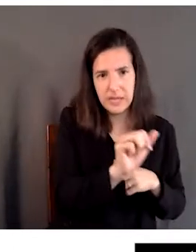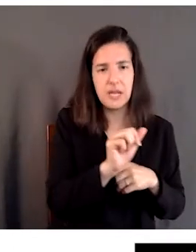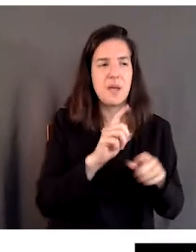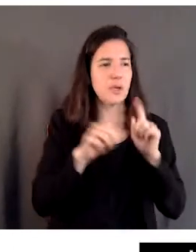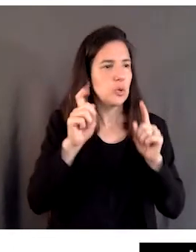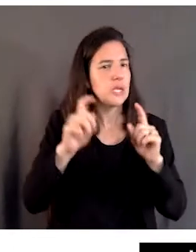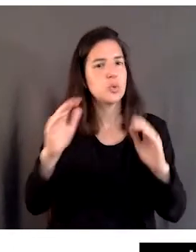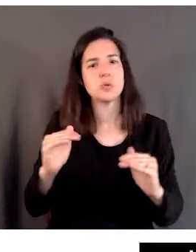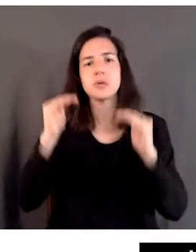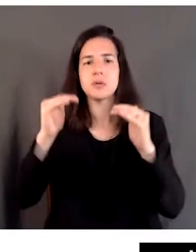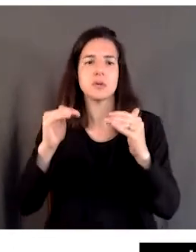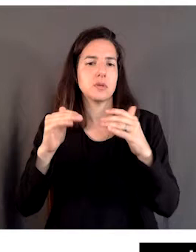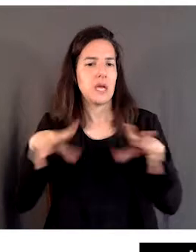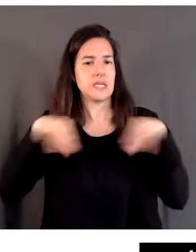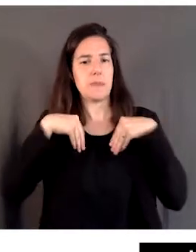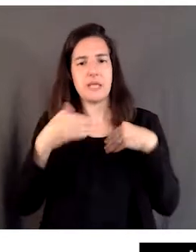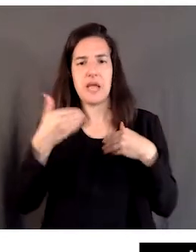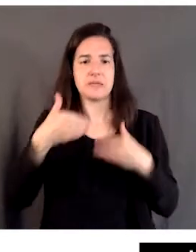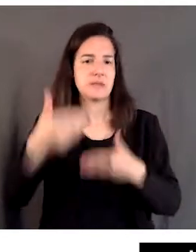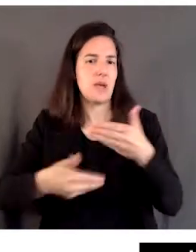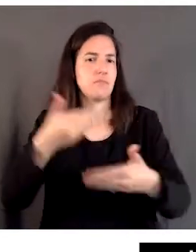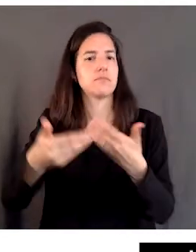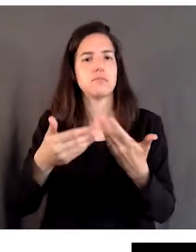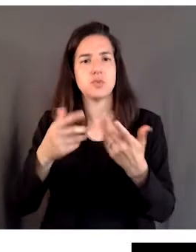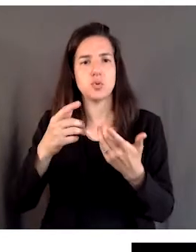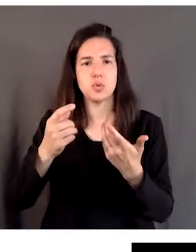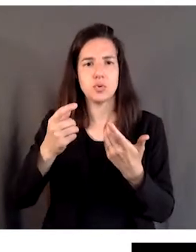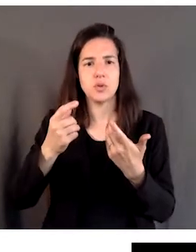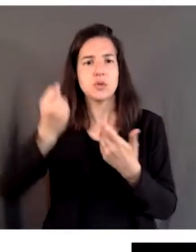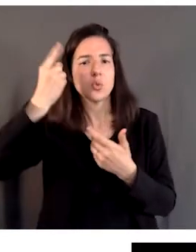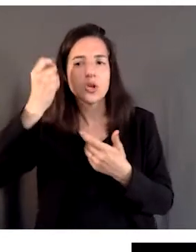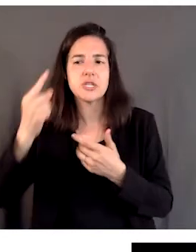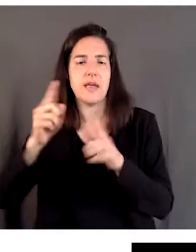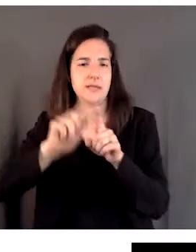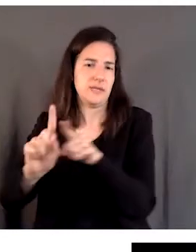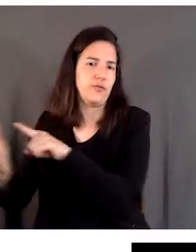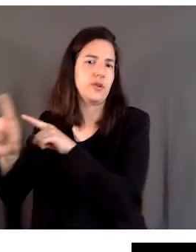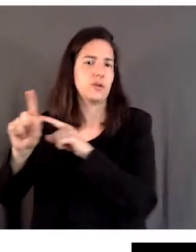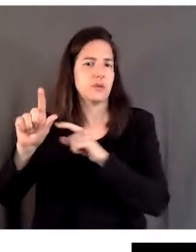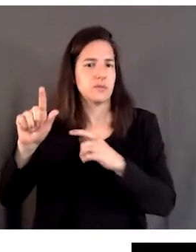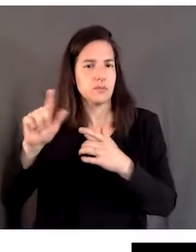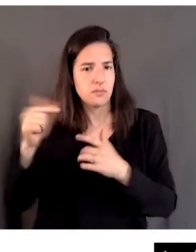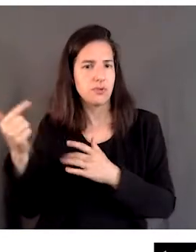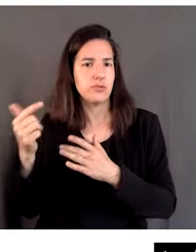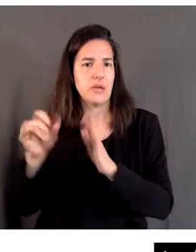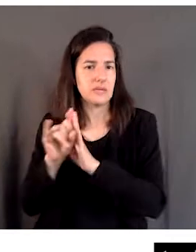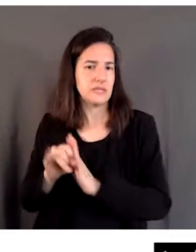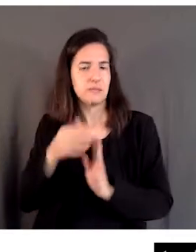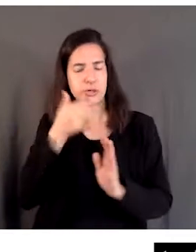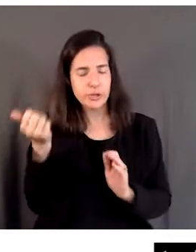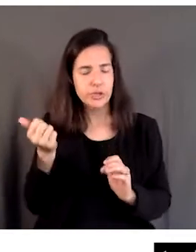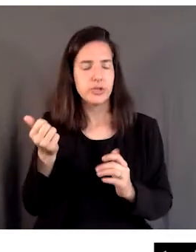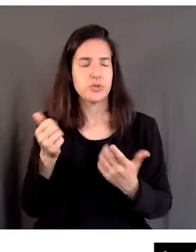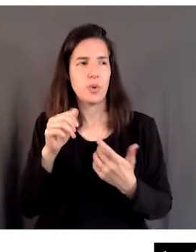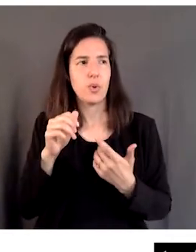community better, and it has to be lifelong. It can't be a couple one-off trainings, and so there's nuance to it. But